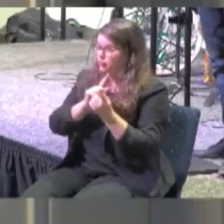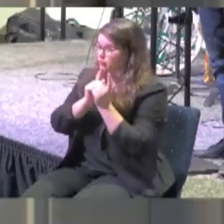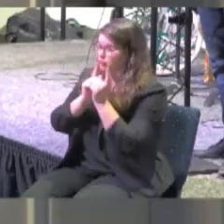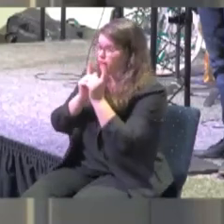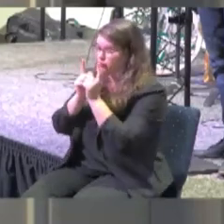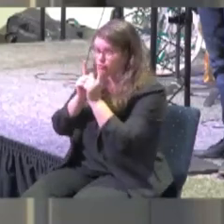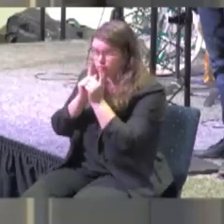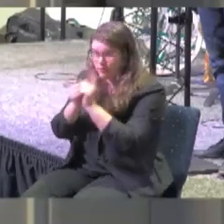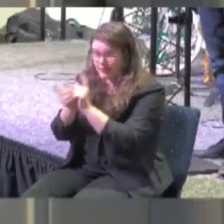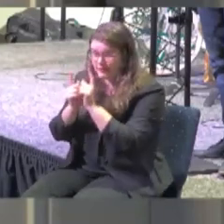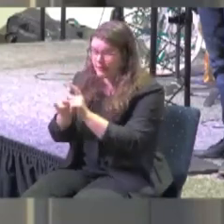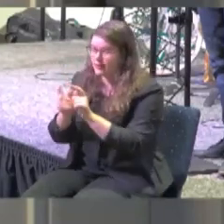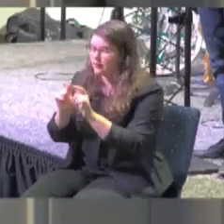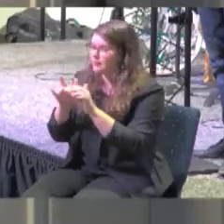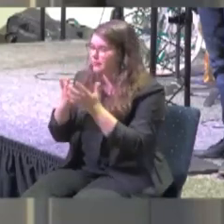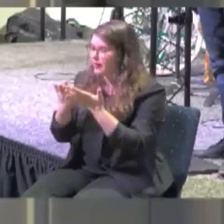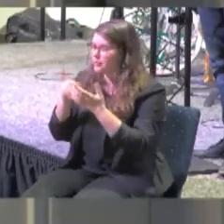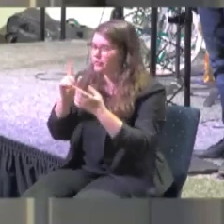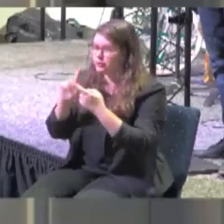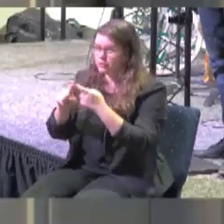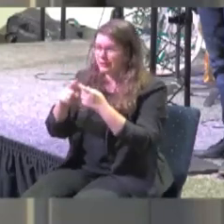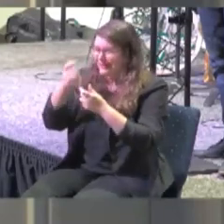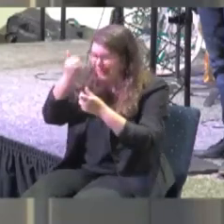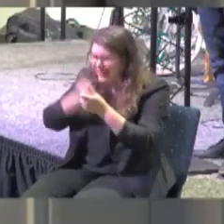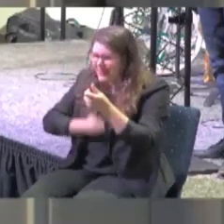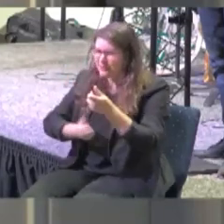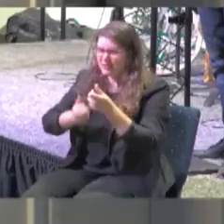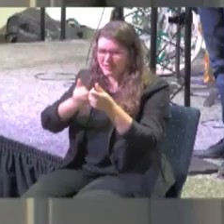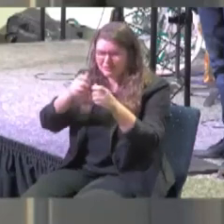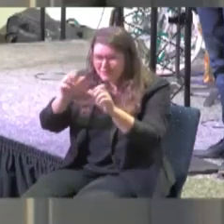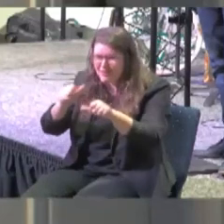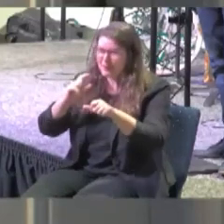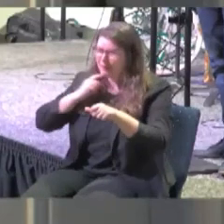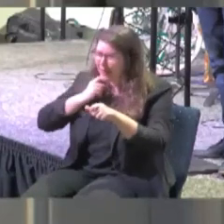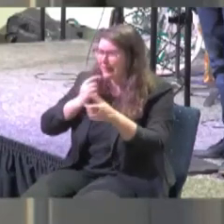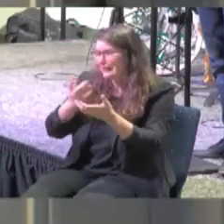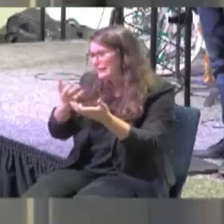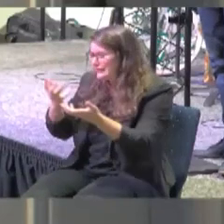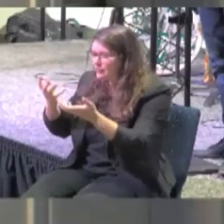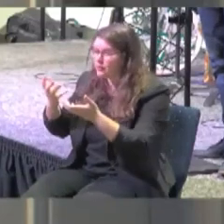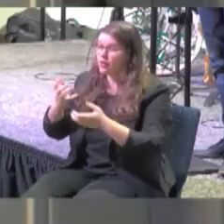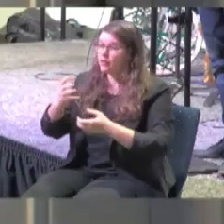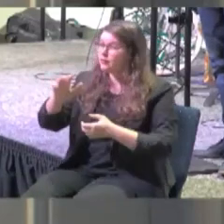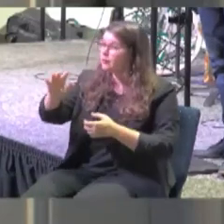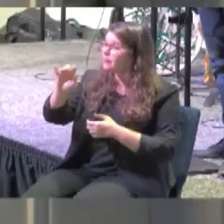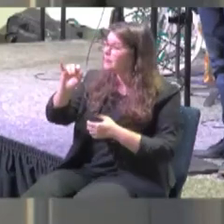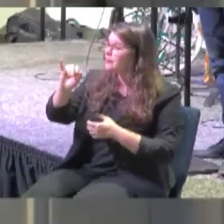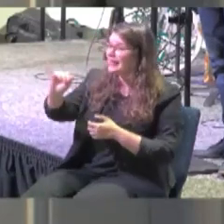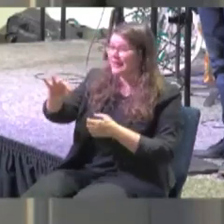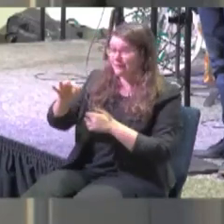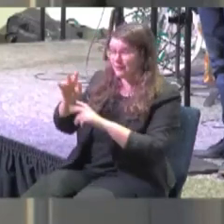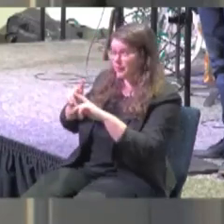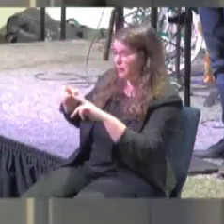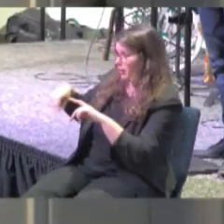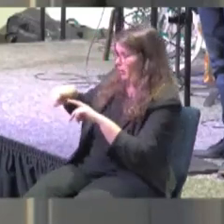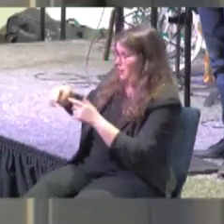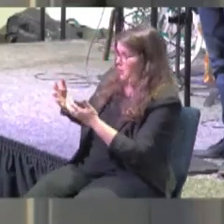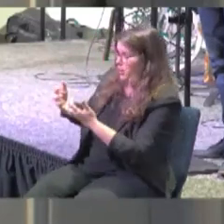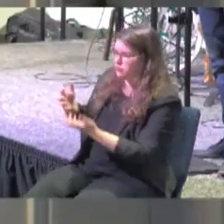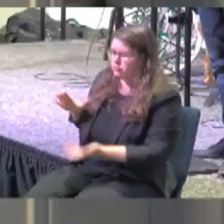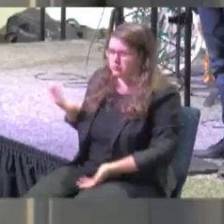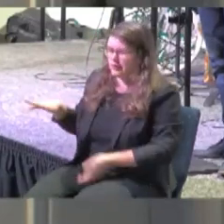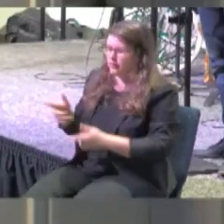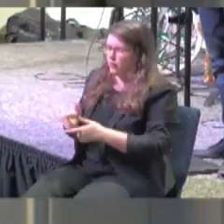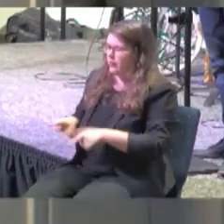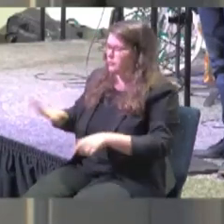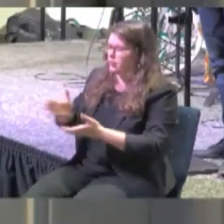rhyming slang and Liverpool English. But if people want to do it, it's their language, it's their community. To me, Bible translation